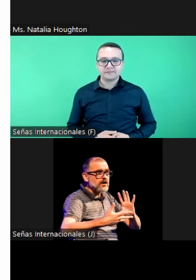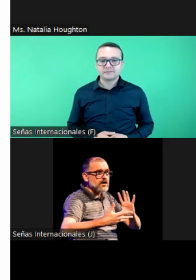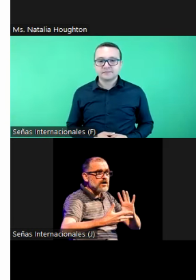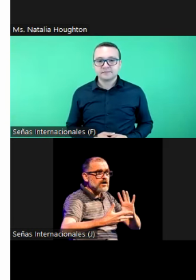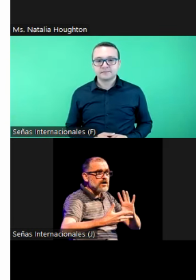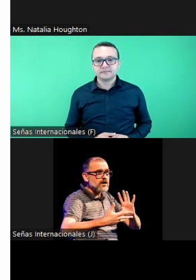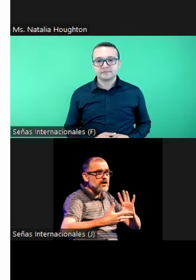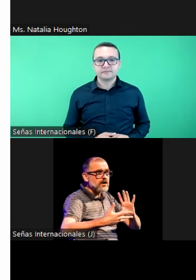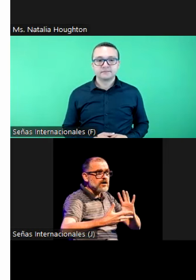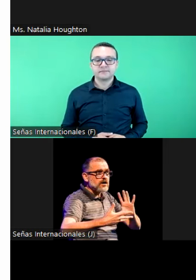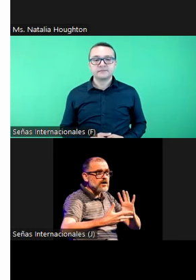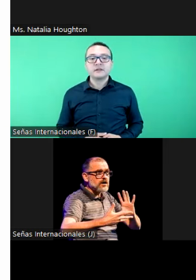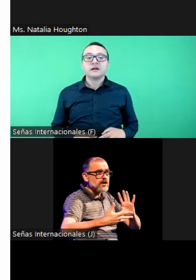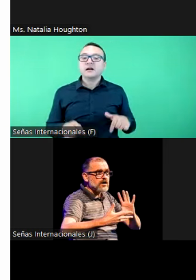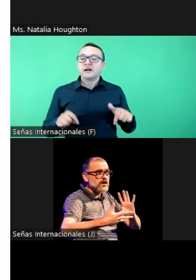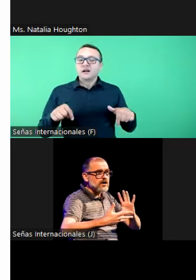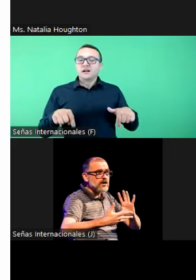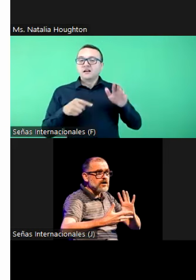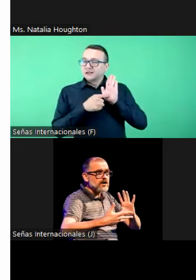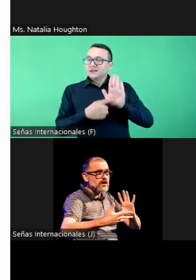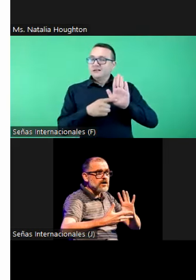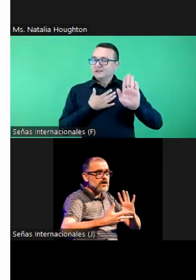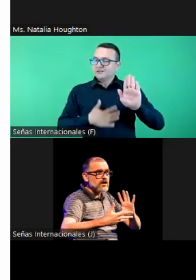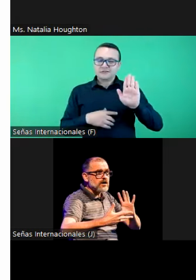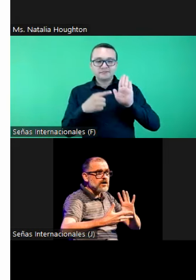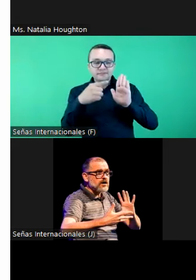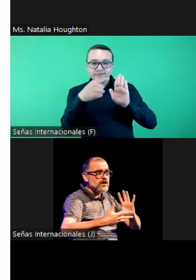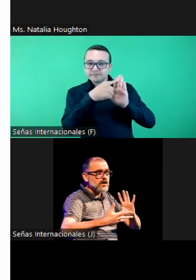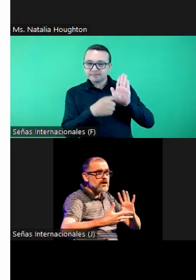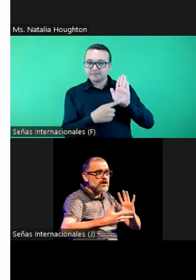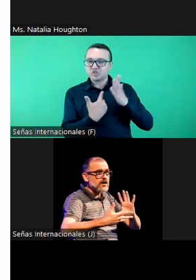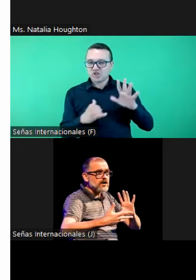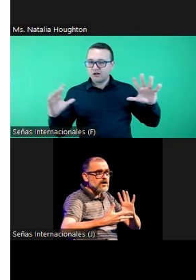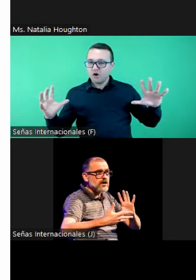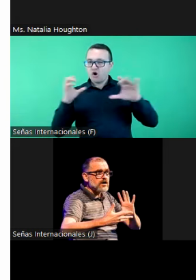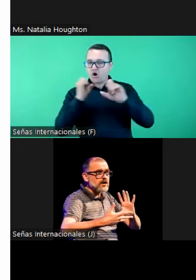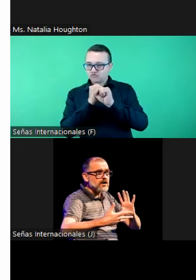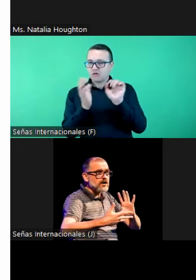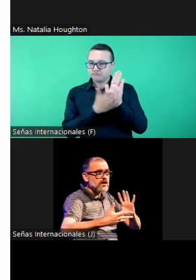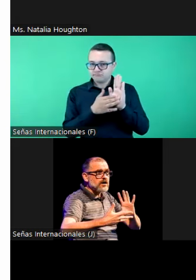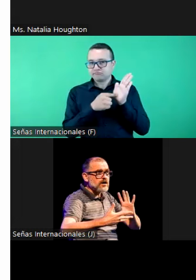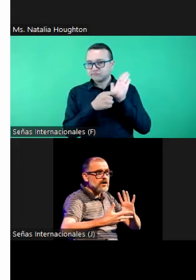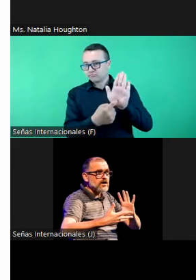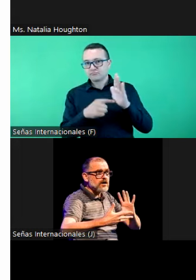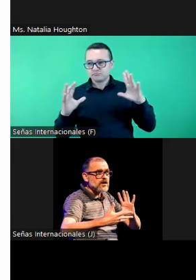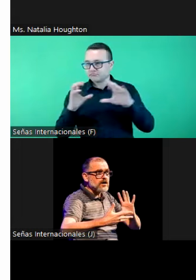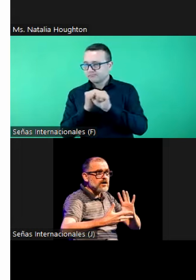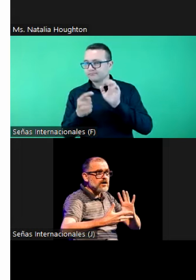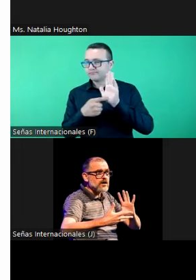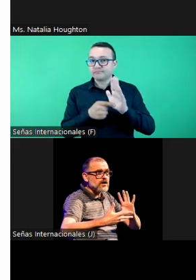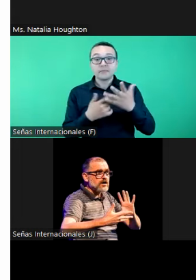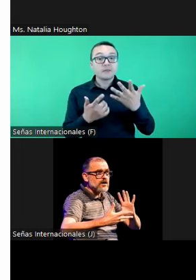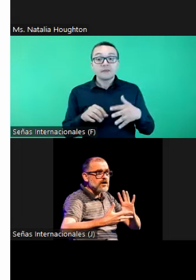And here I want to point out some general conclusions, point also the key